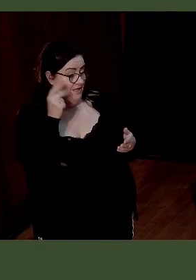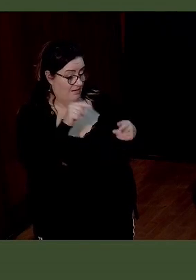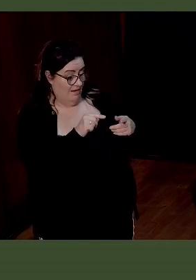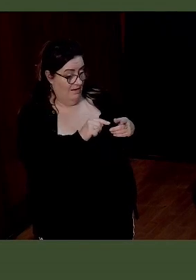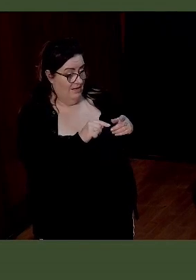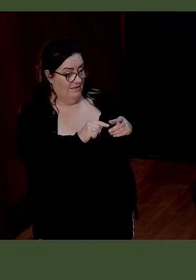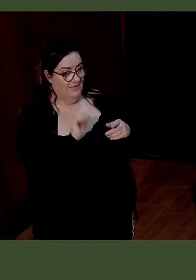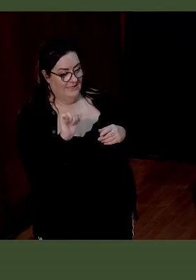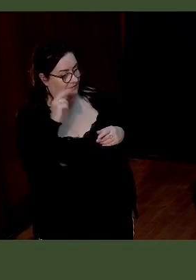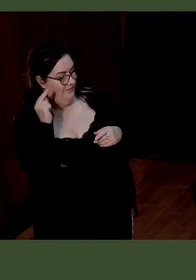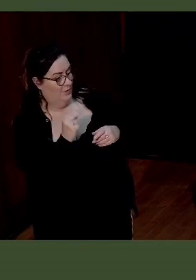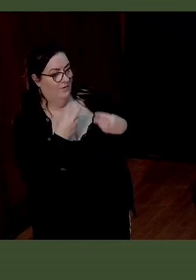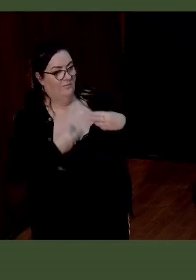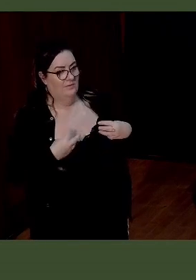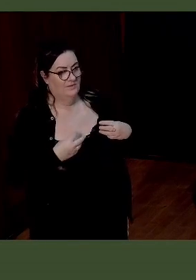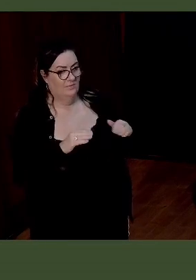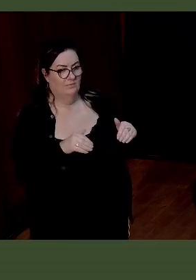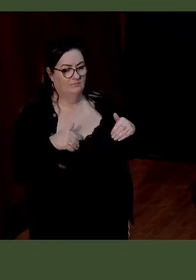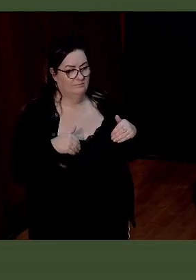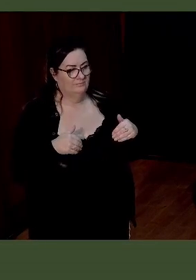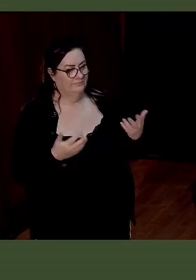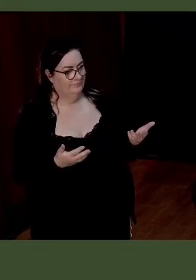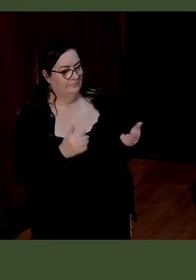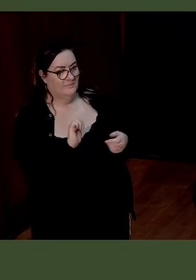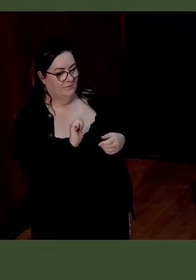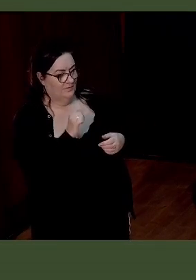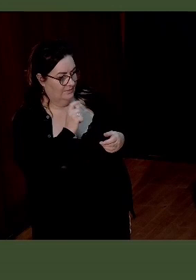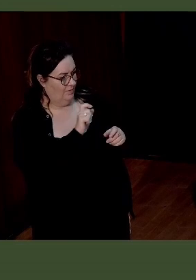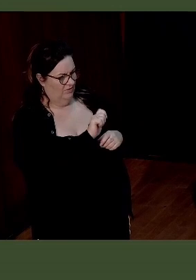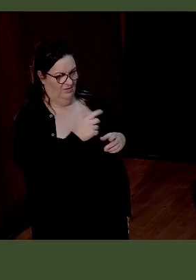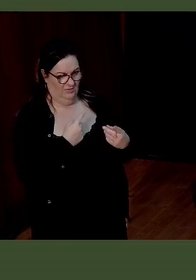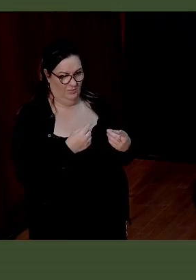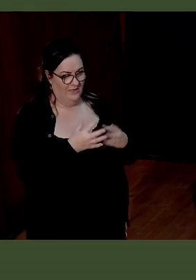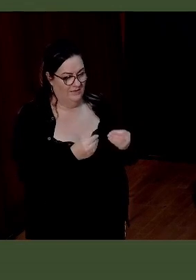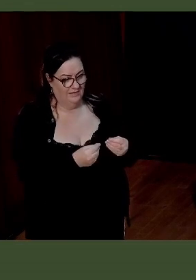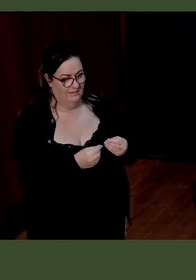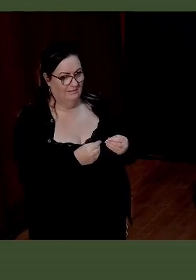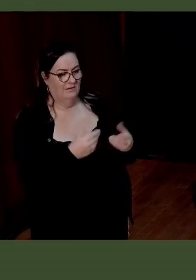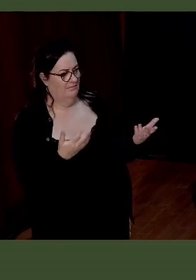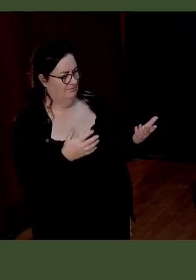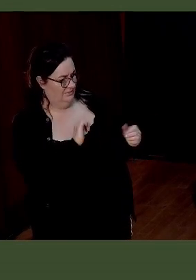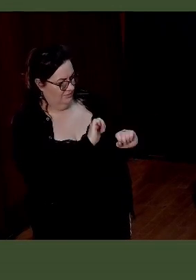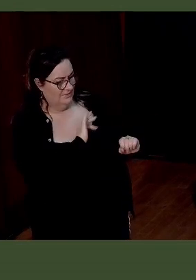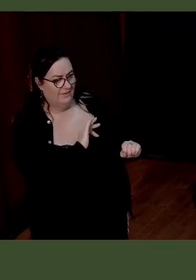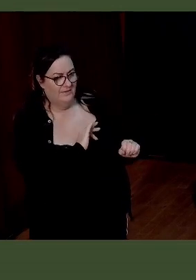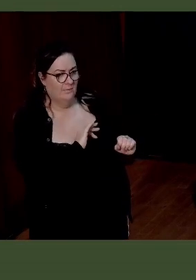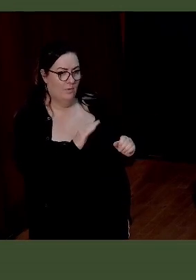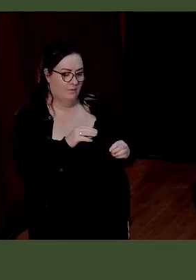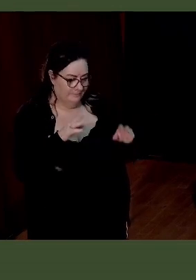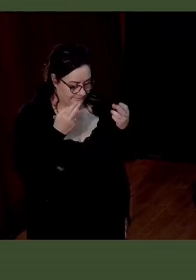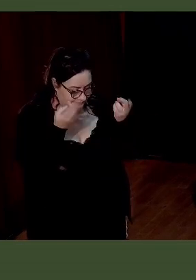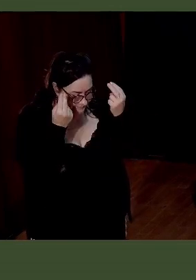woman was also passive. She had no work of her own to do. And this bespeaks an air of self-effacement, of meekness,